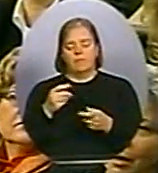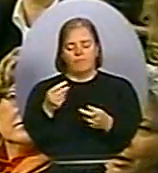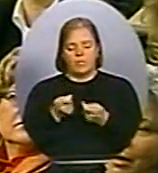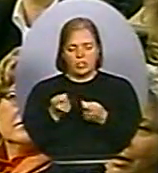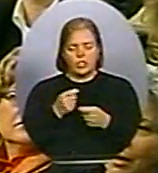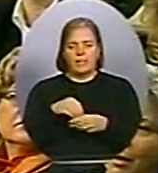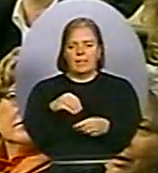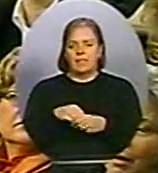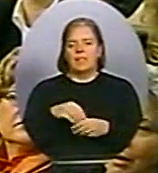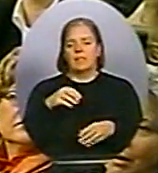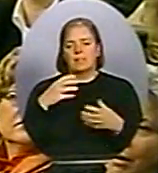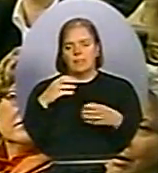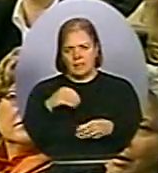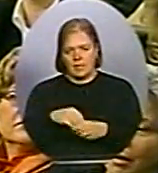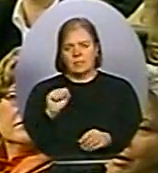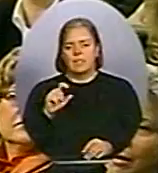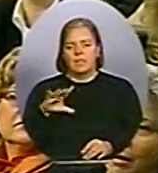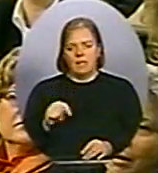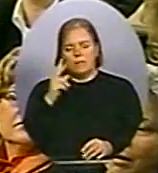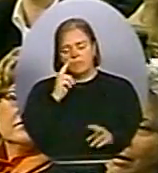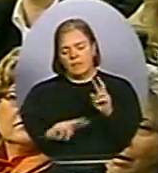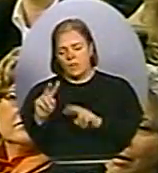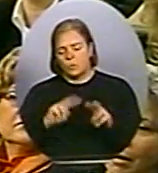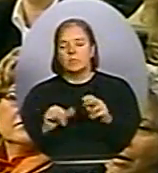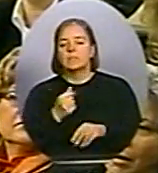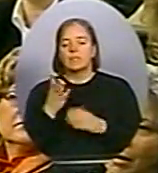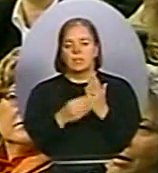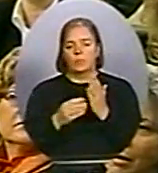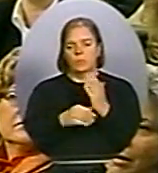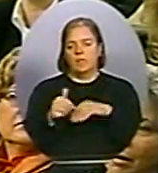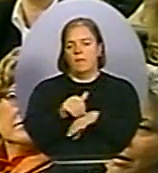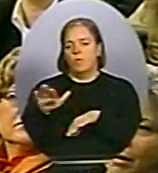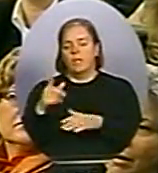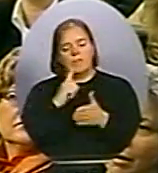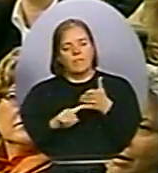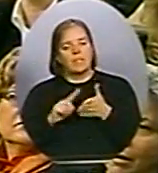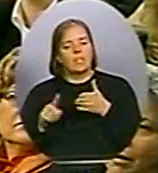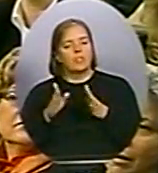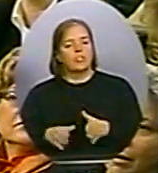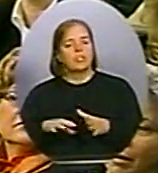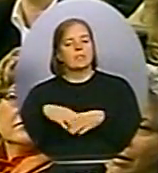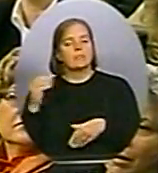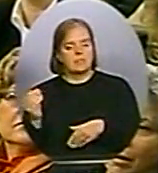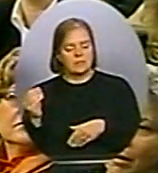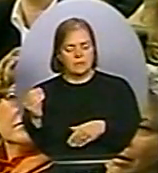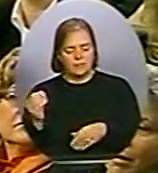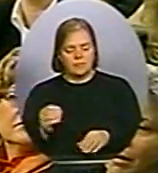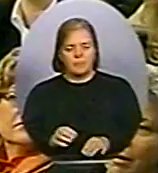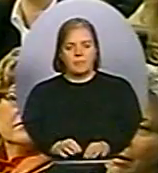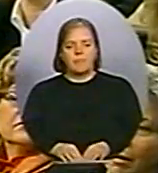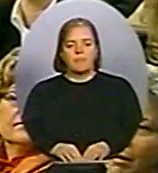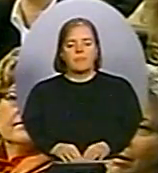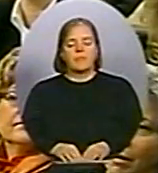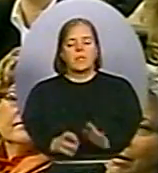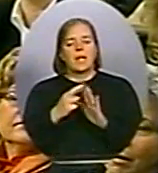which they are doing. They've referred certain matters to an outside auditor, and they are applying rules that were not in place at the time of Senator Levine, in fact, and now have